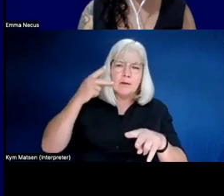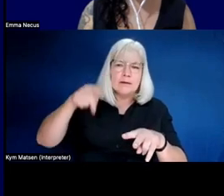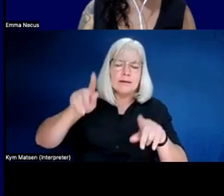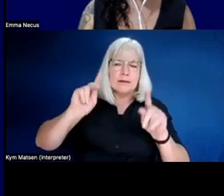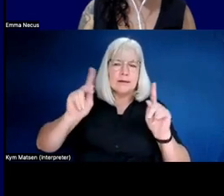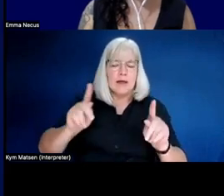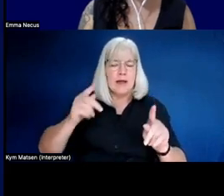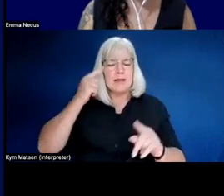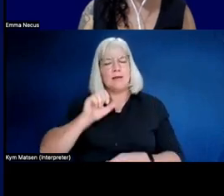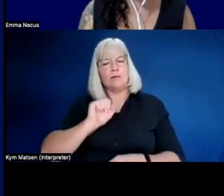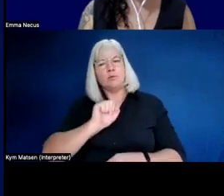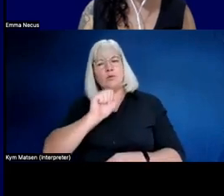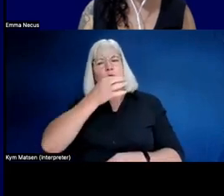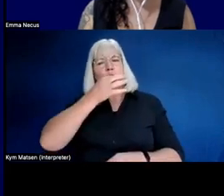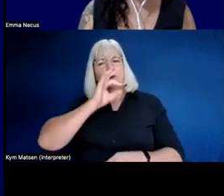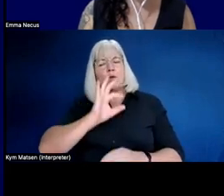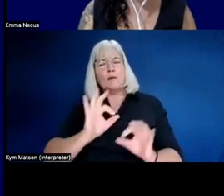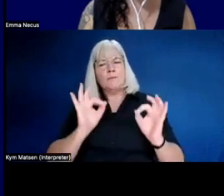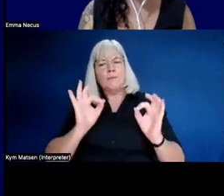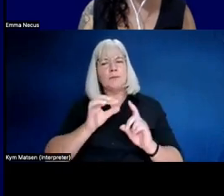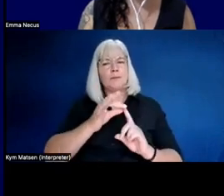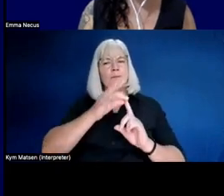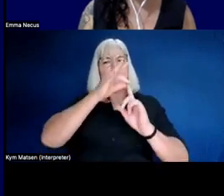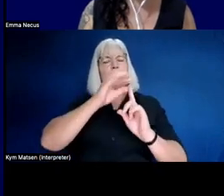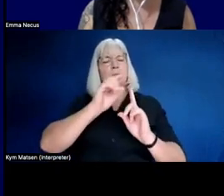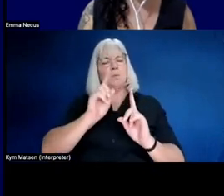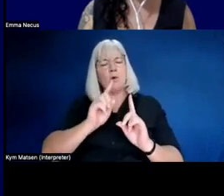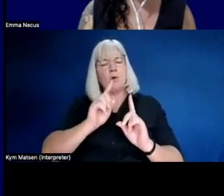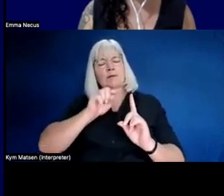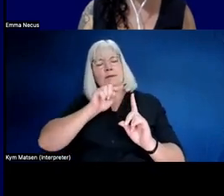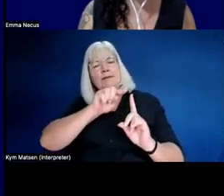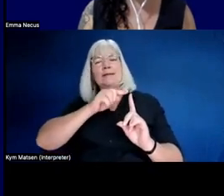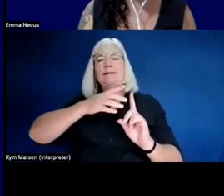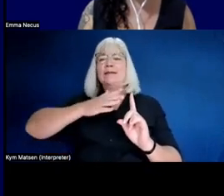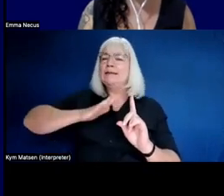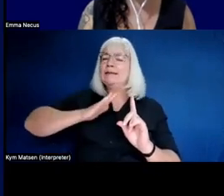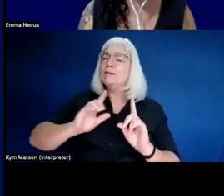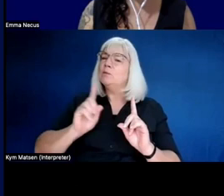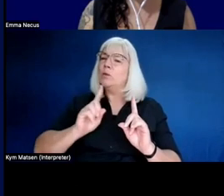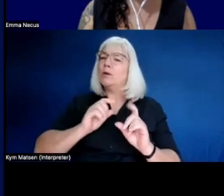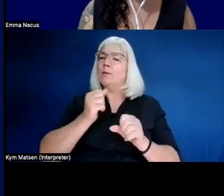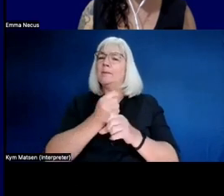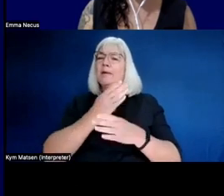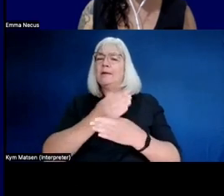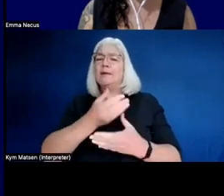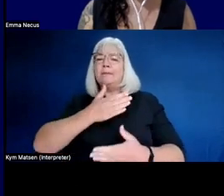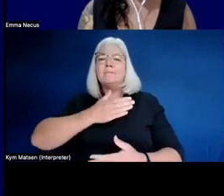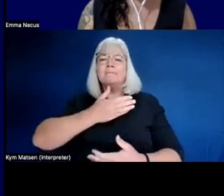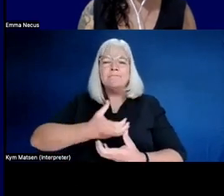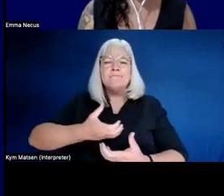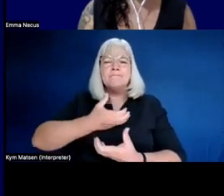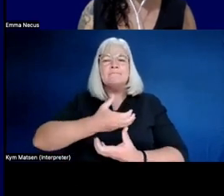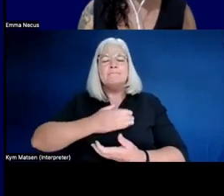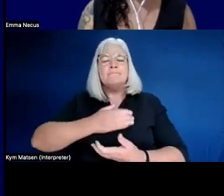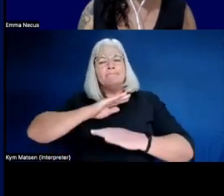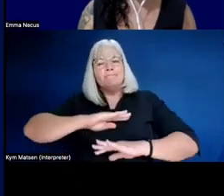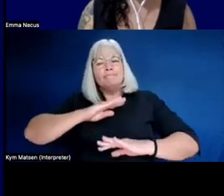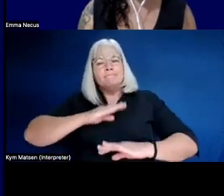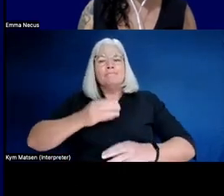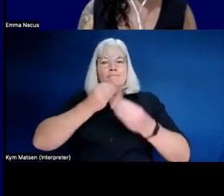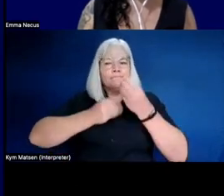them feel comfortable and safe with eating and drinking? And what have you tried that's worked before? And all those kinds of